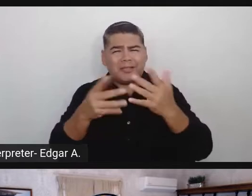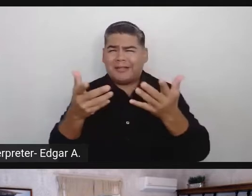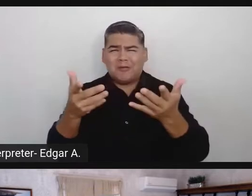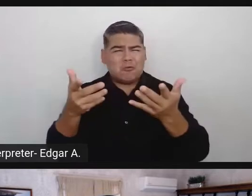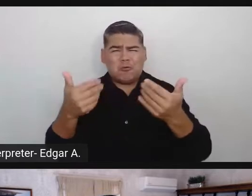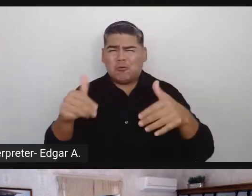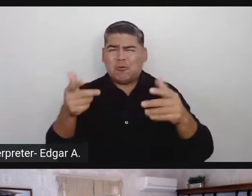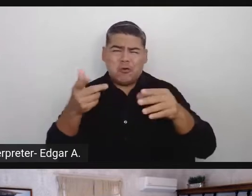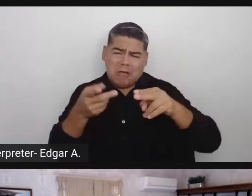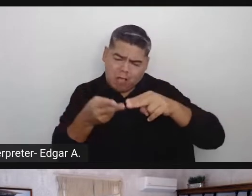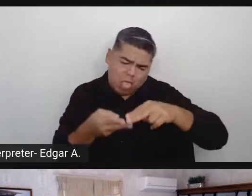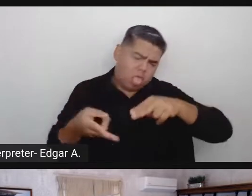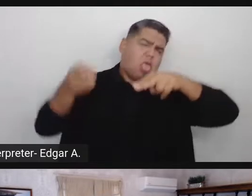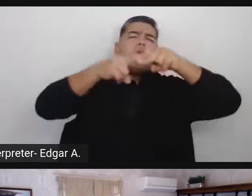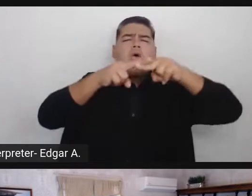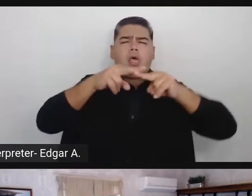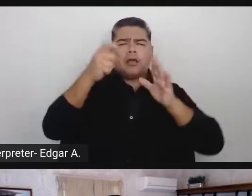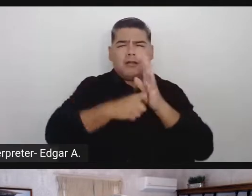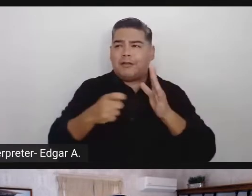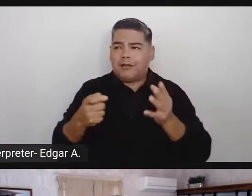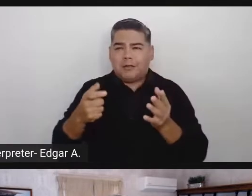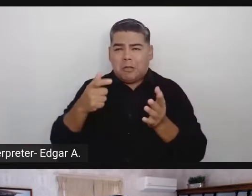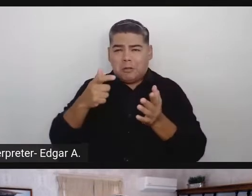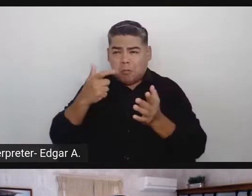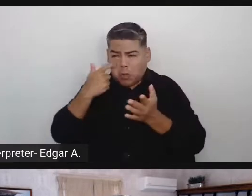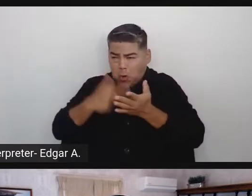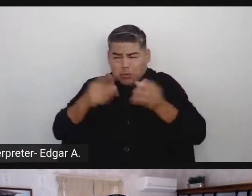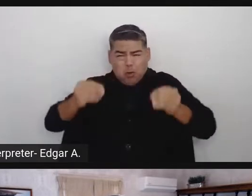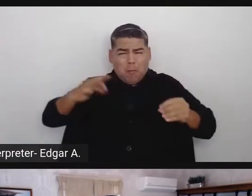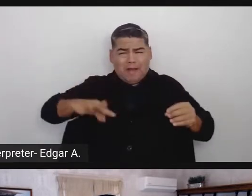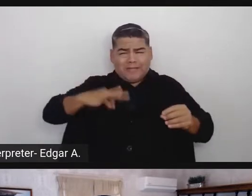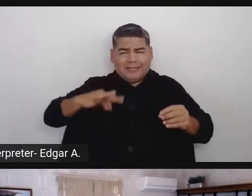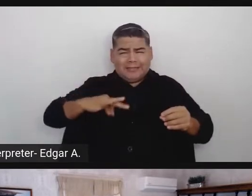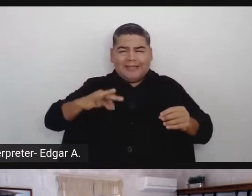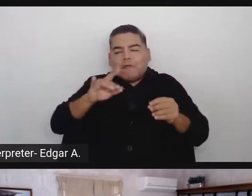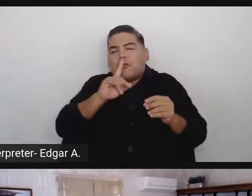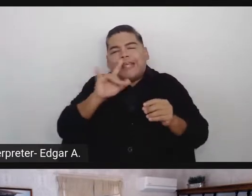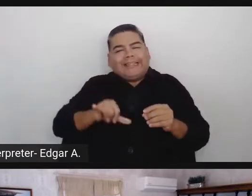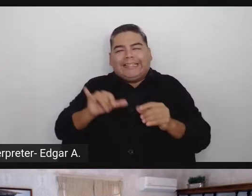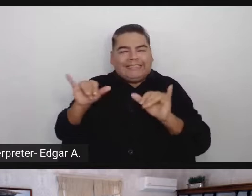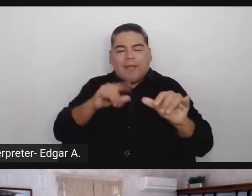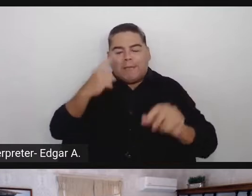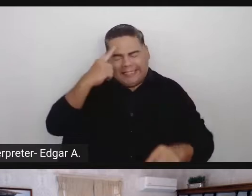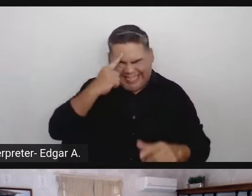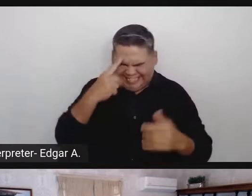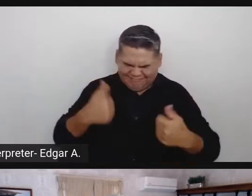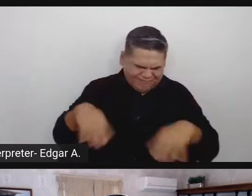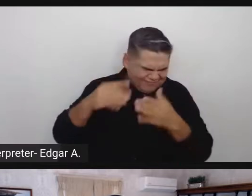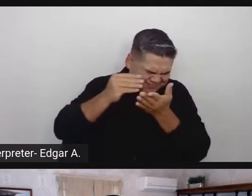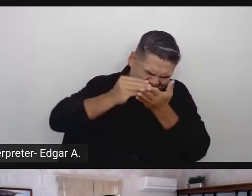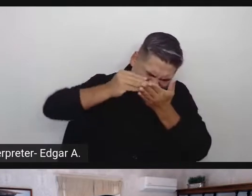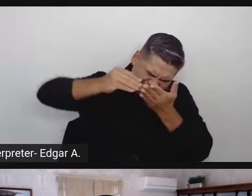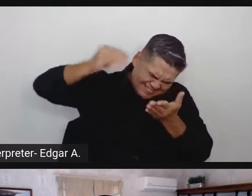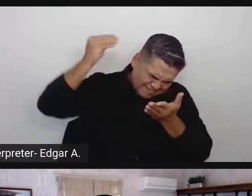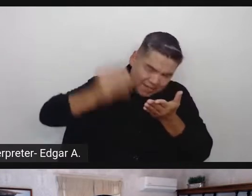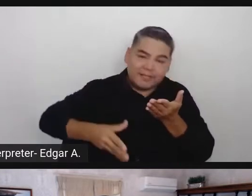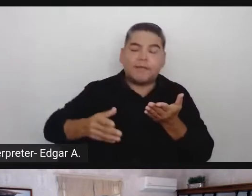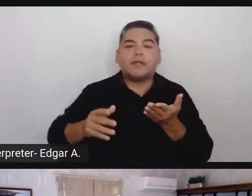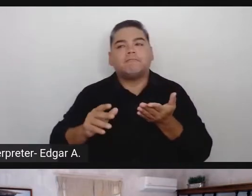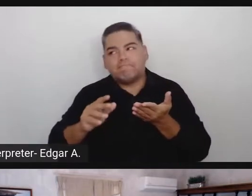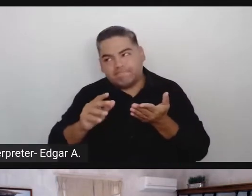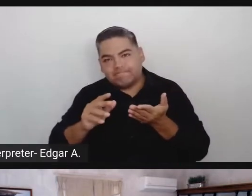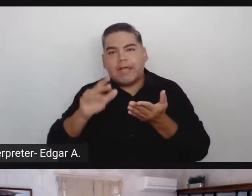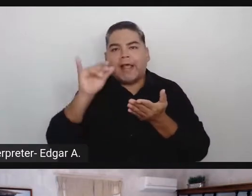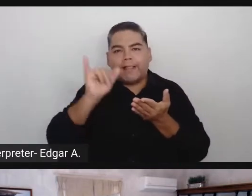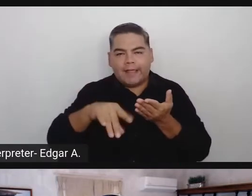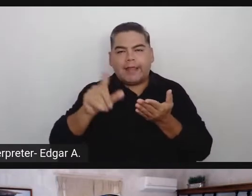benefit. Which is kind of dovetails with the whole it's too expensive mindset. And I think that just comes down to, which I'll touch on more later if I